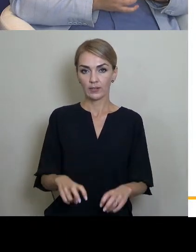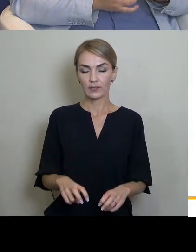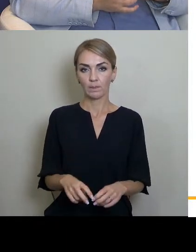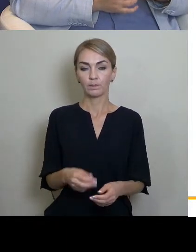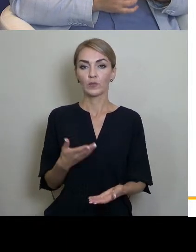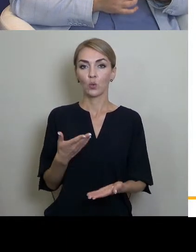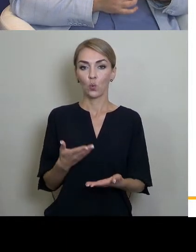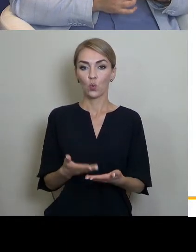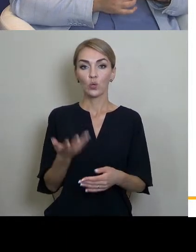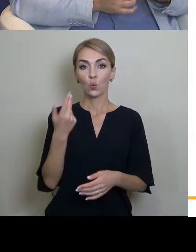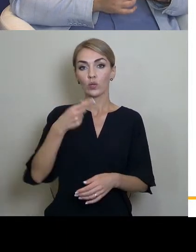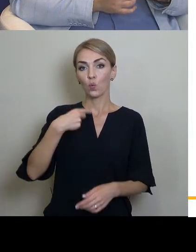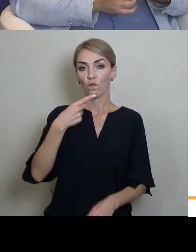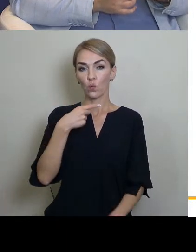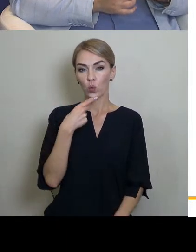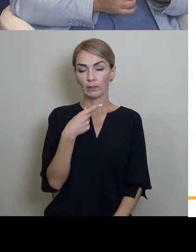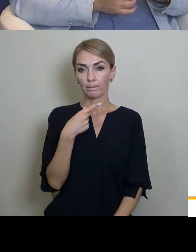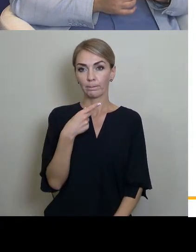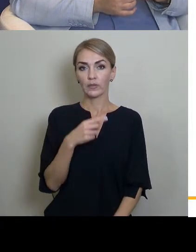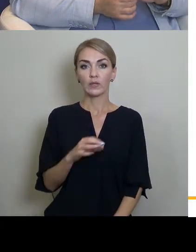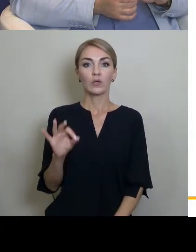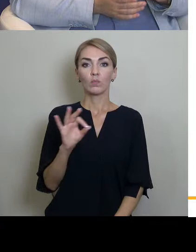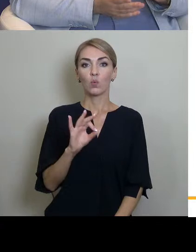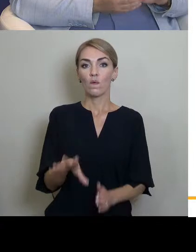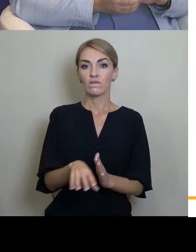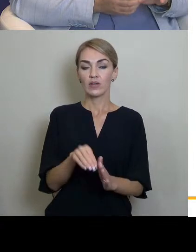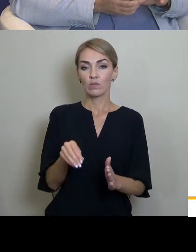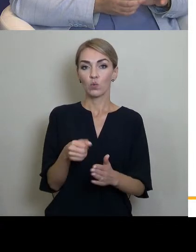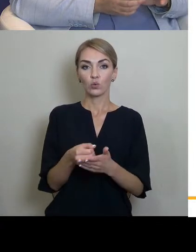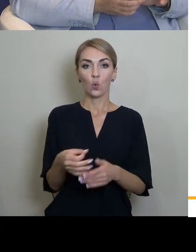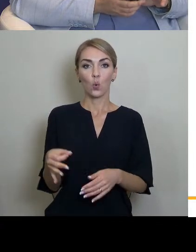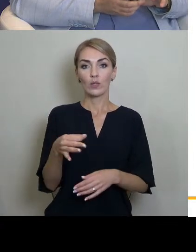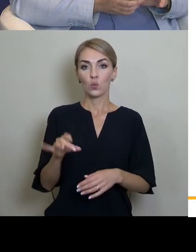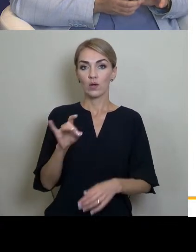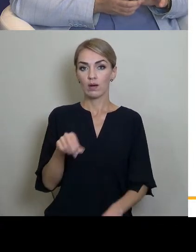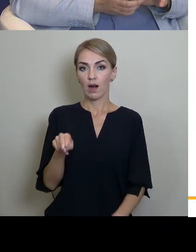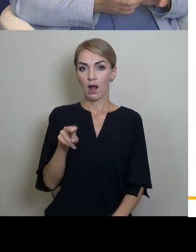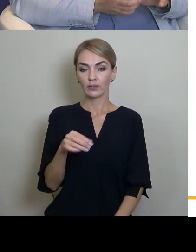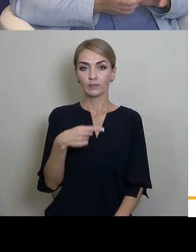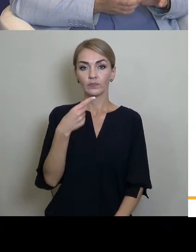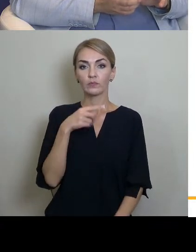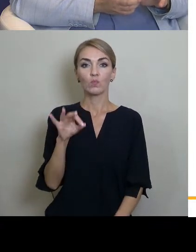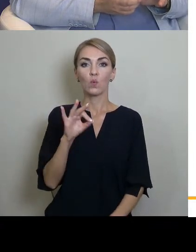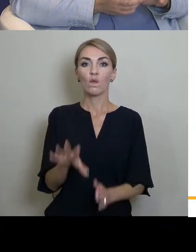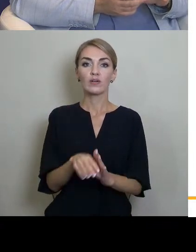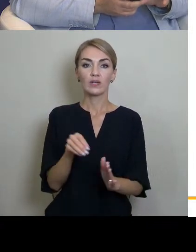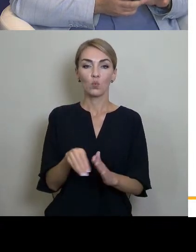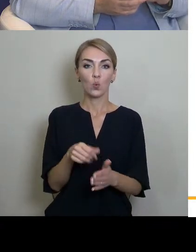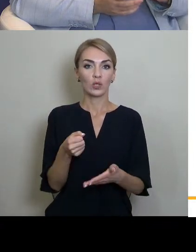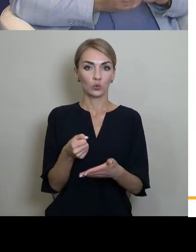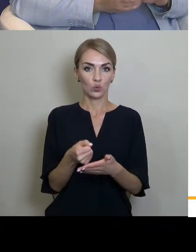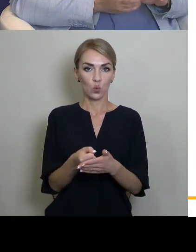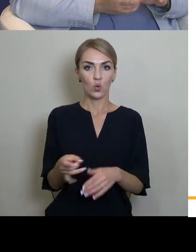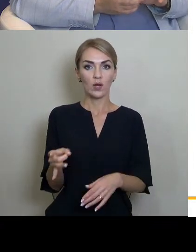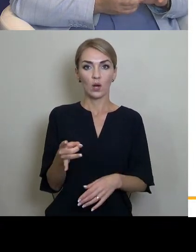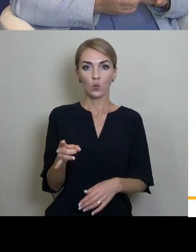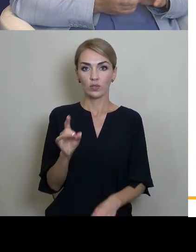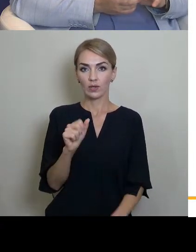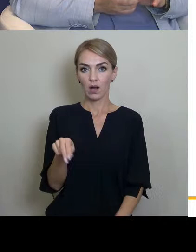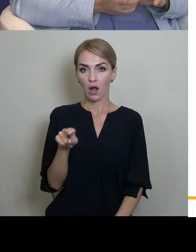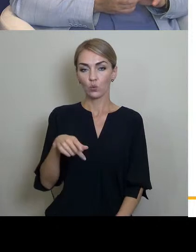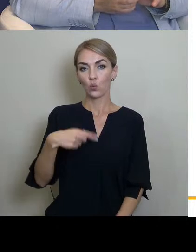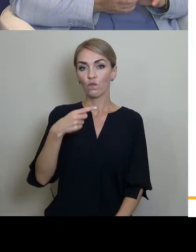understand what it looks like. When we are talking about the elections to the oblast councils, when we are talking about the elections to the